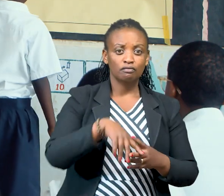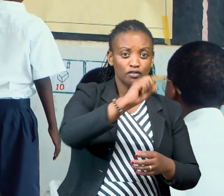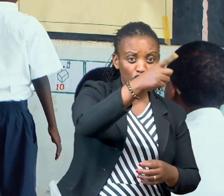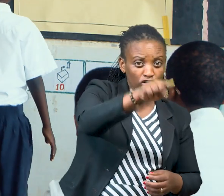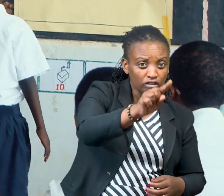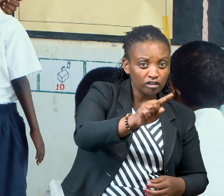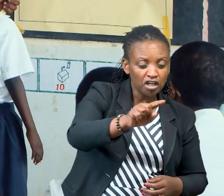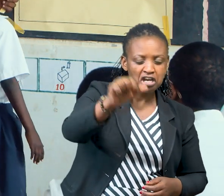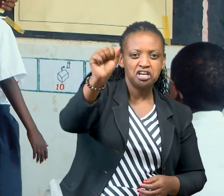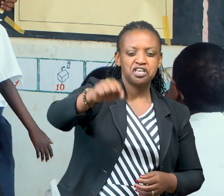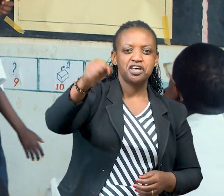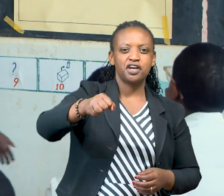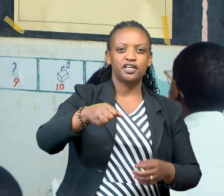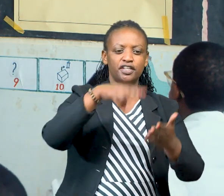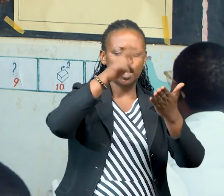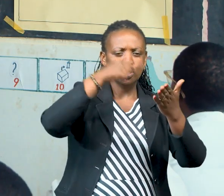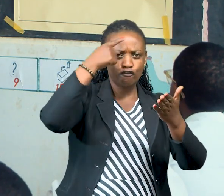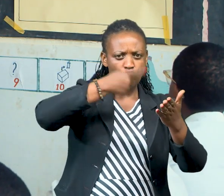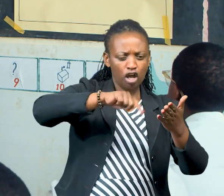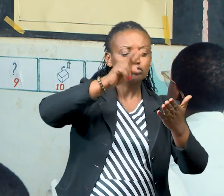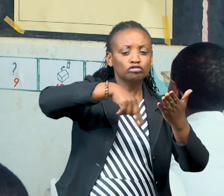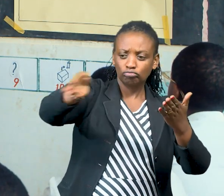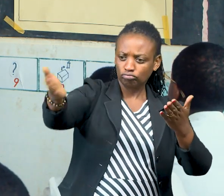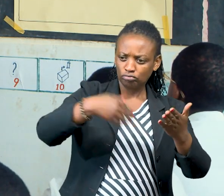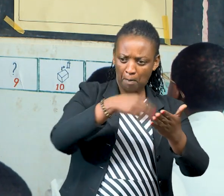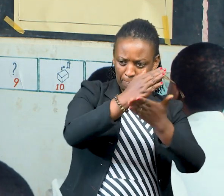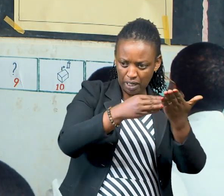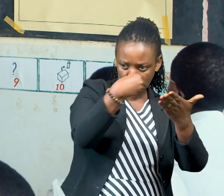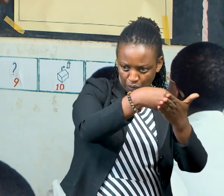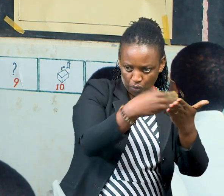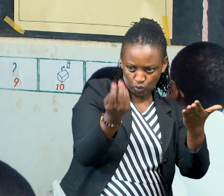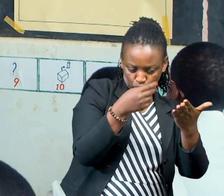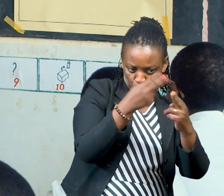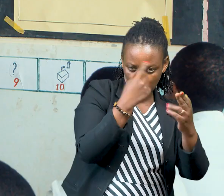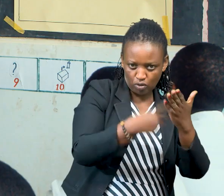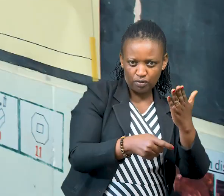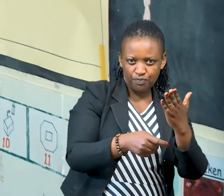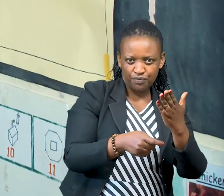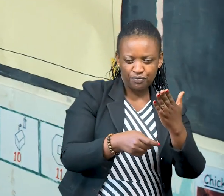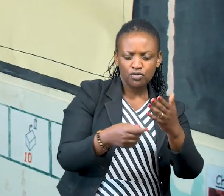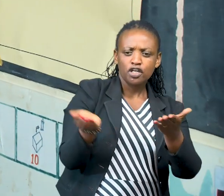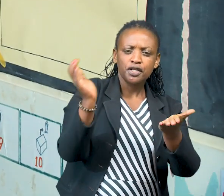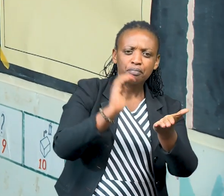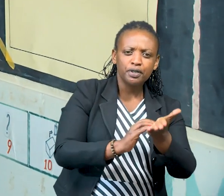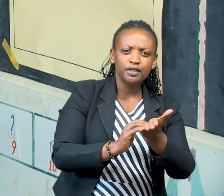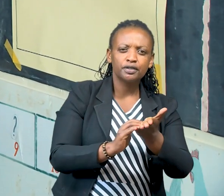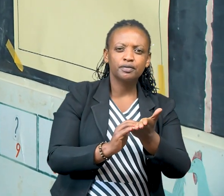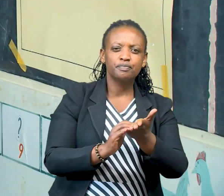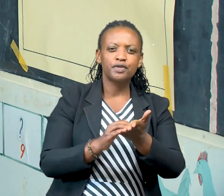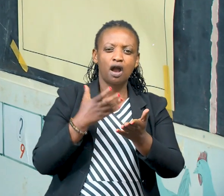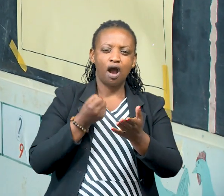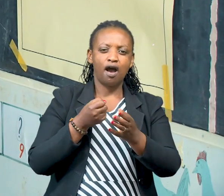Is he correct? Yes. Can you read it for us? Read it for us. The part that you have pasted. Thank you. Everybody repeat